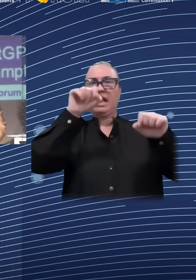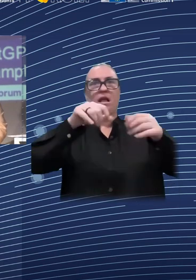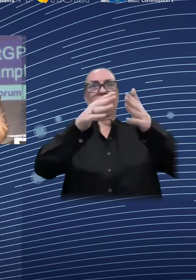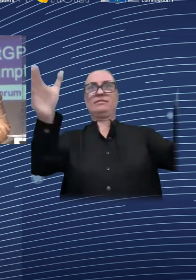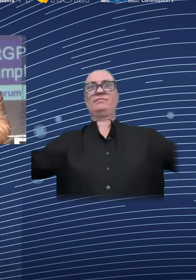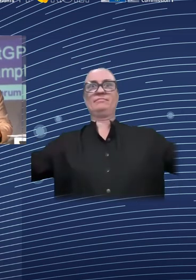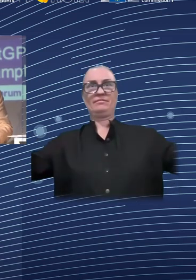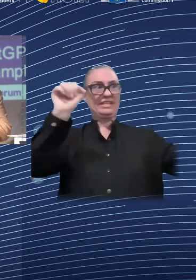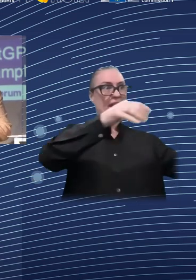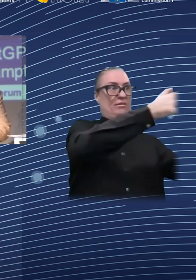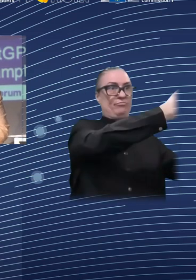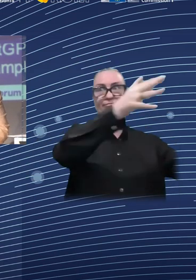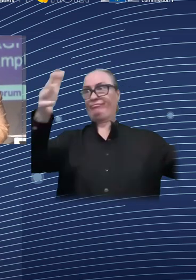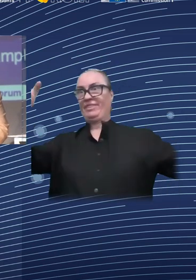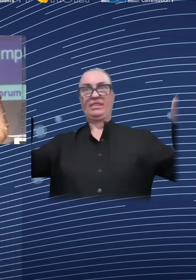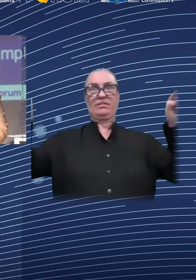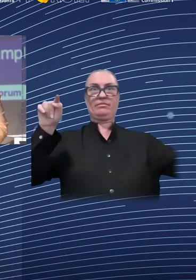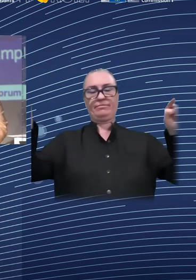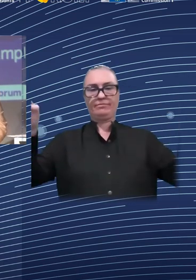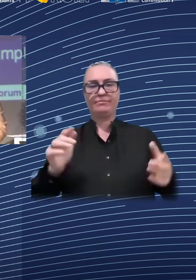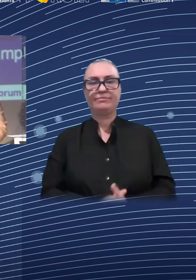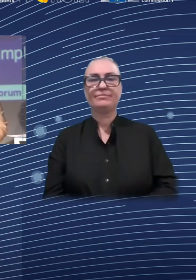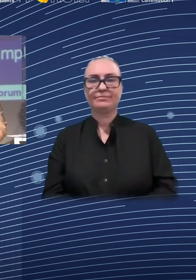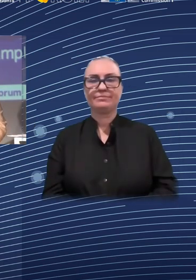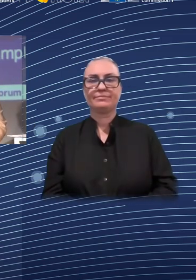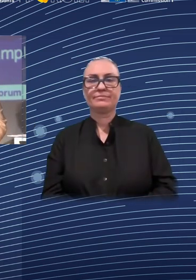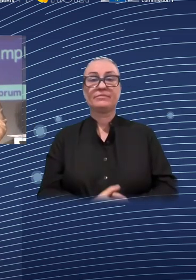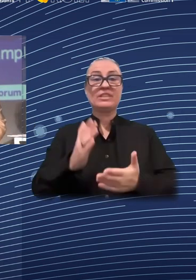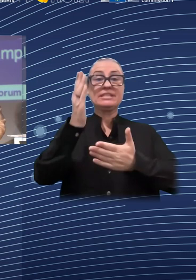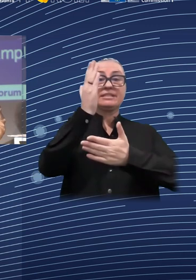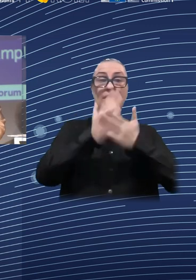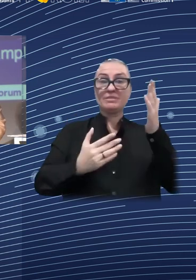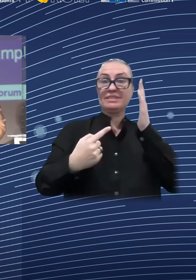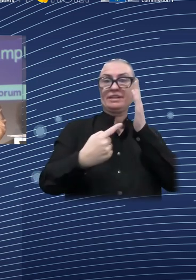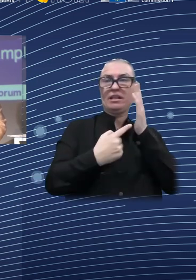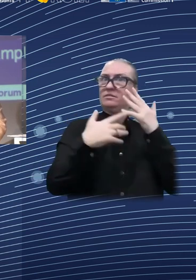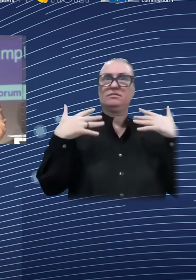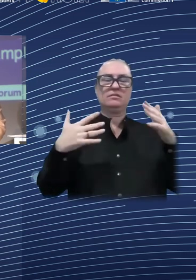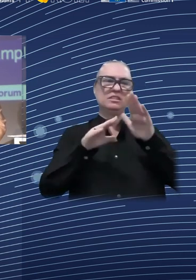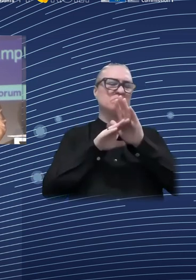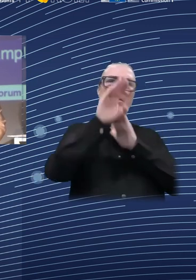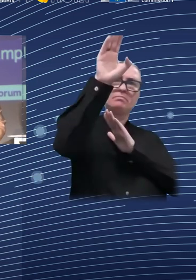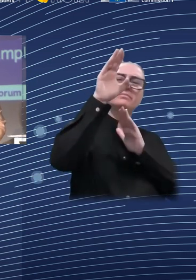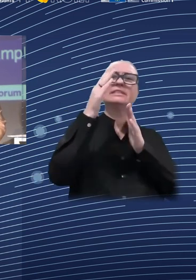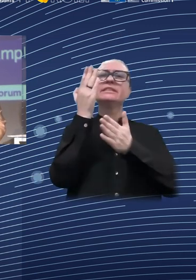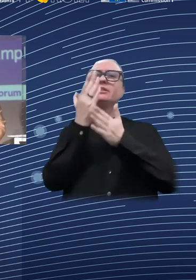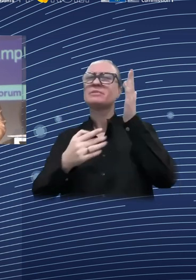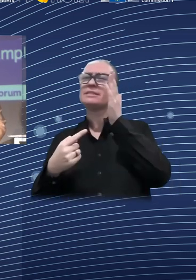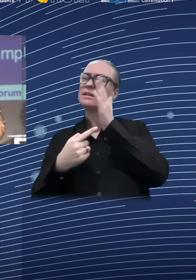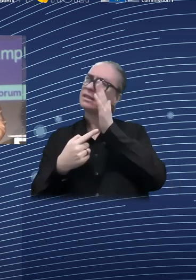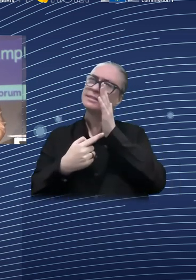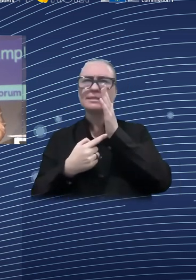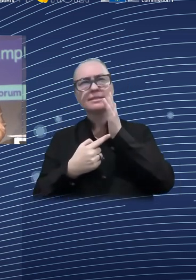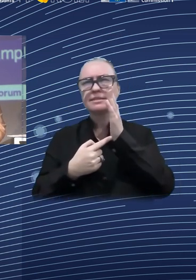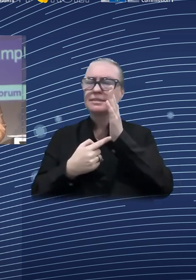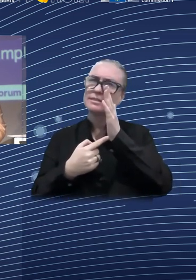after generative AI. But as for the mature ones, for example, computer vision,